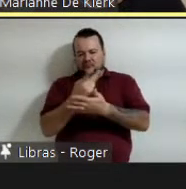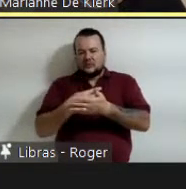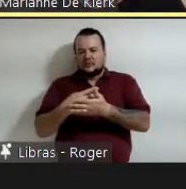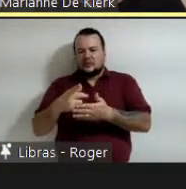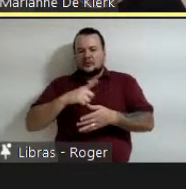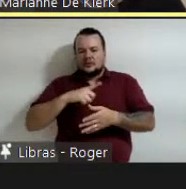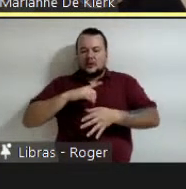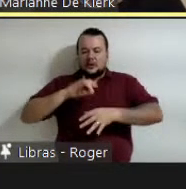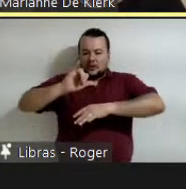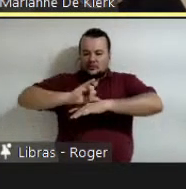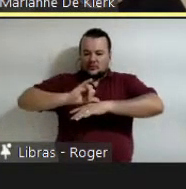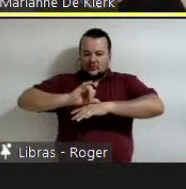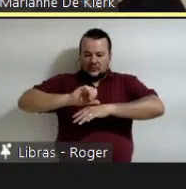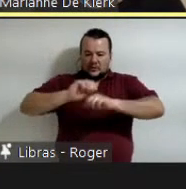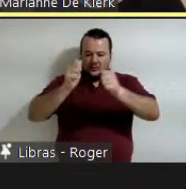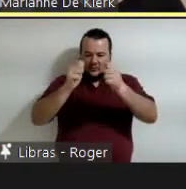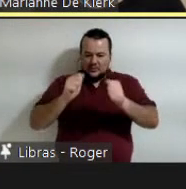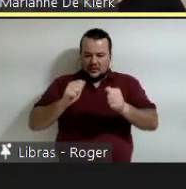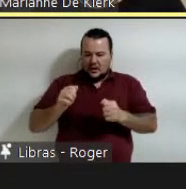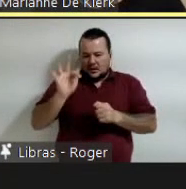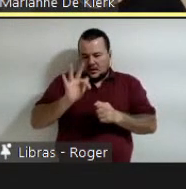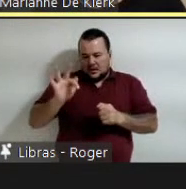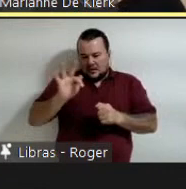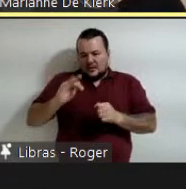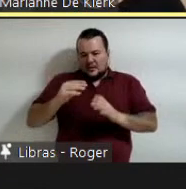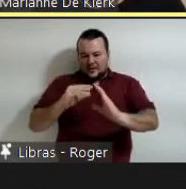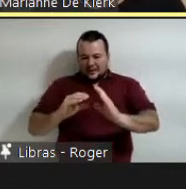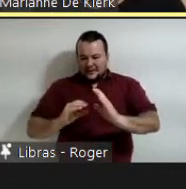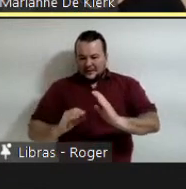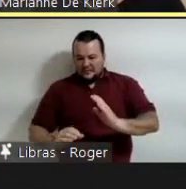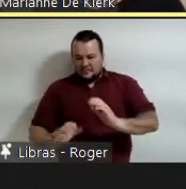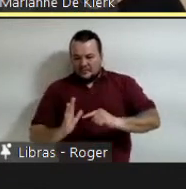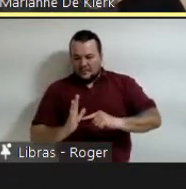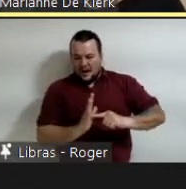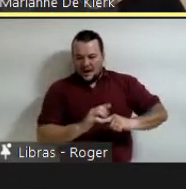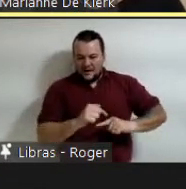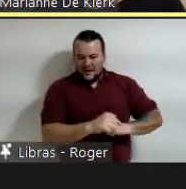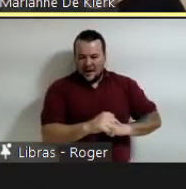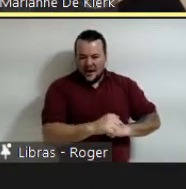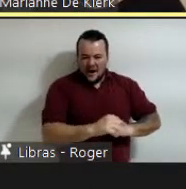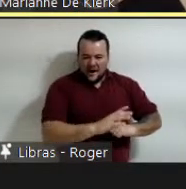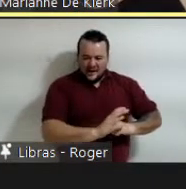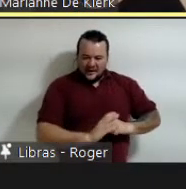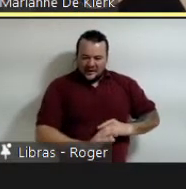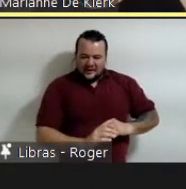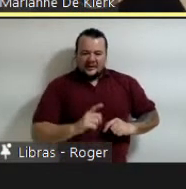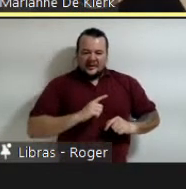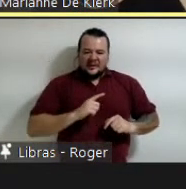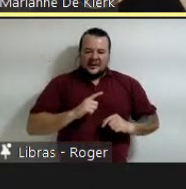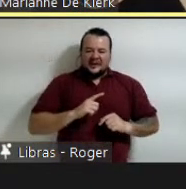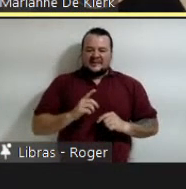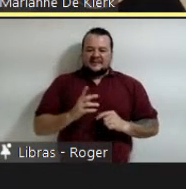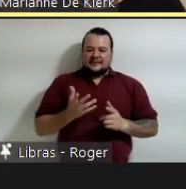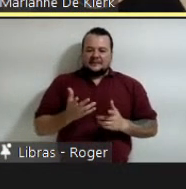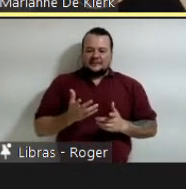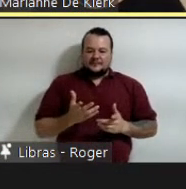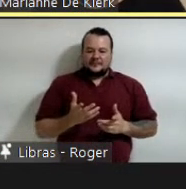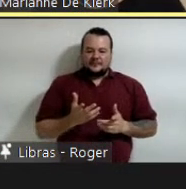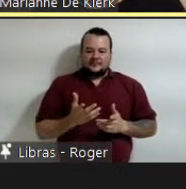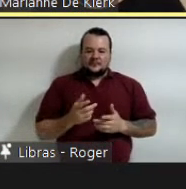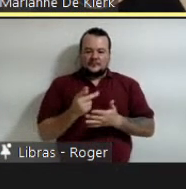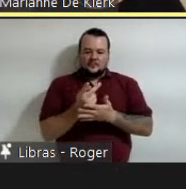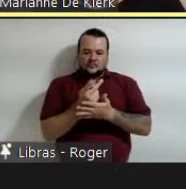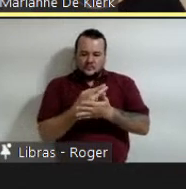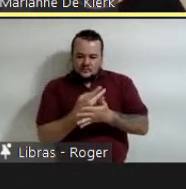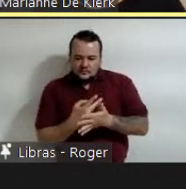Sash, also an important artist, that shows, again, the African influences in her work, but also this reminds me a lot of